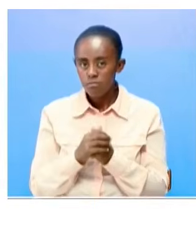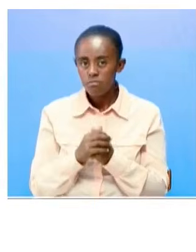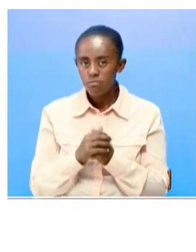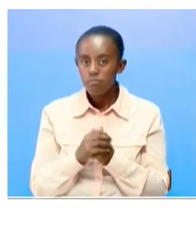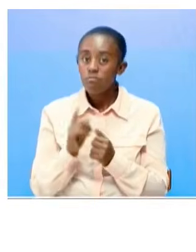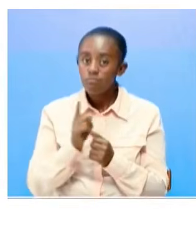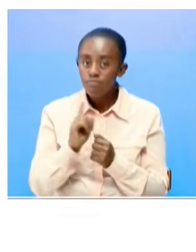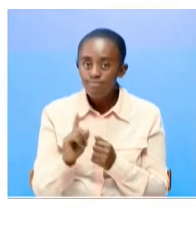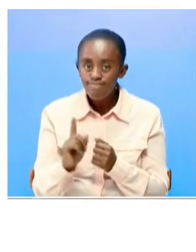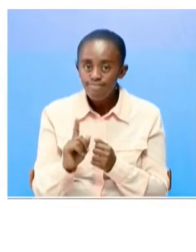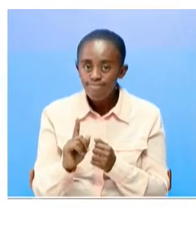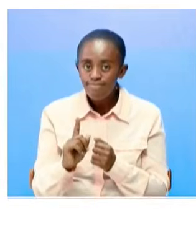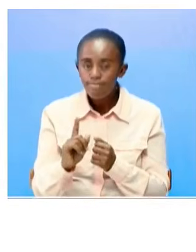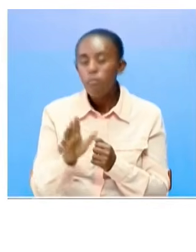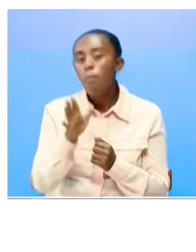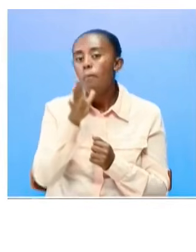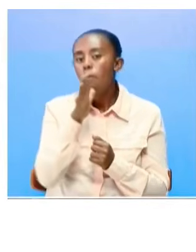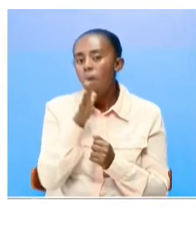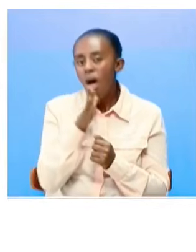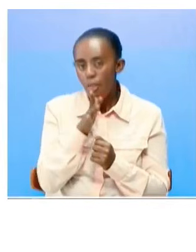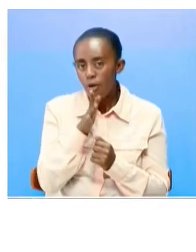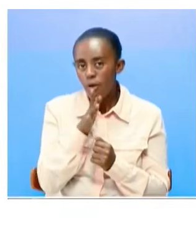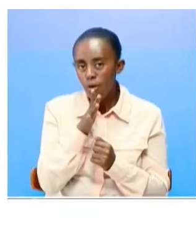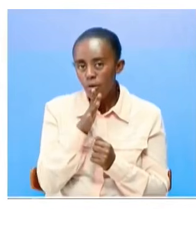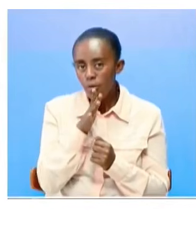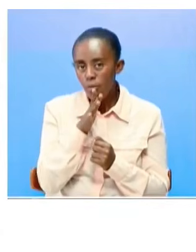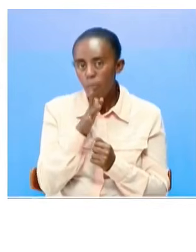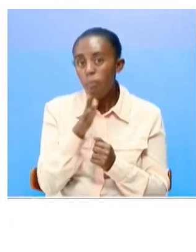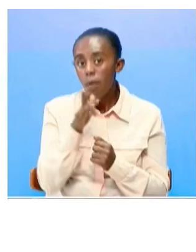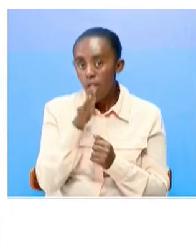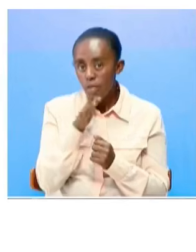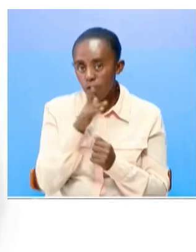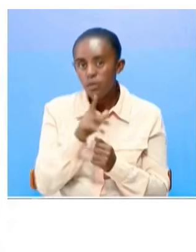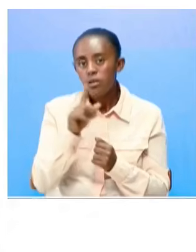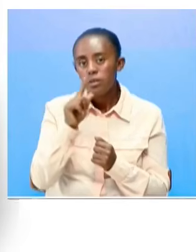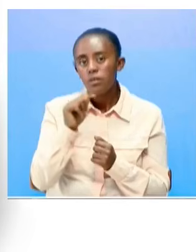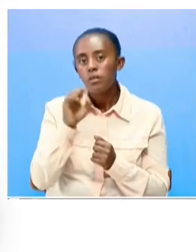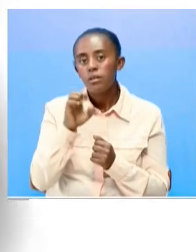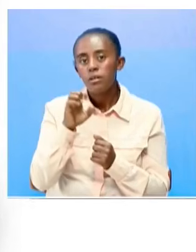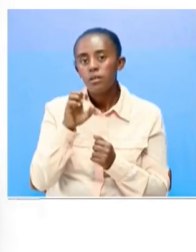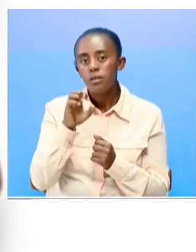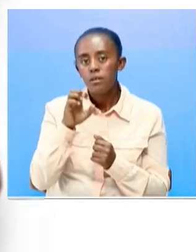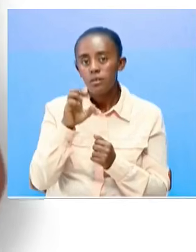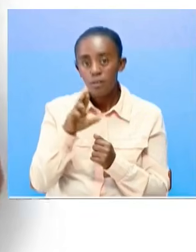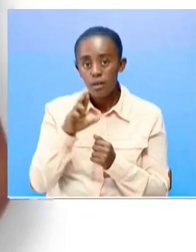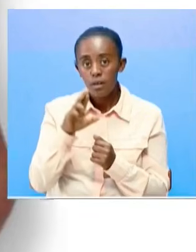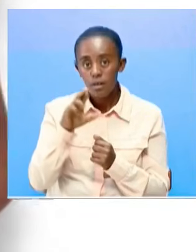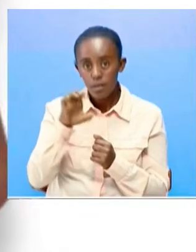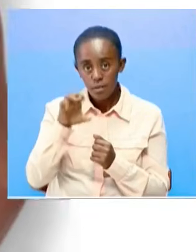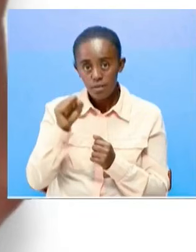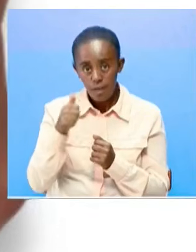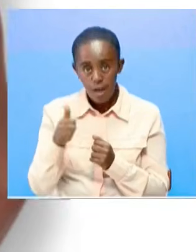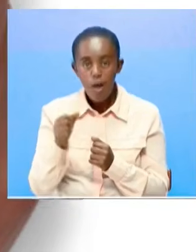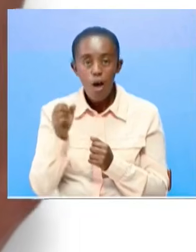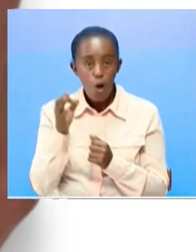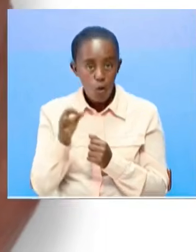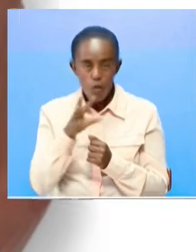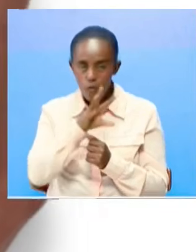The Mother Teresa of Africa. Mother Teresa